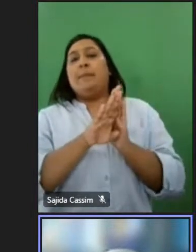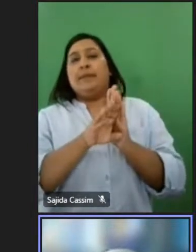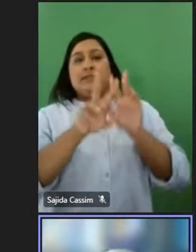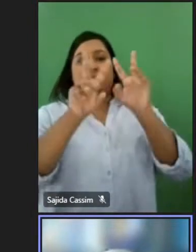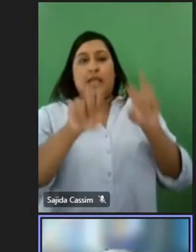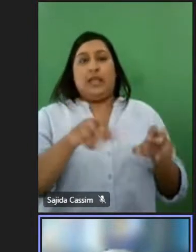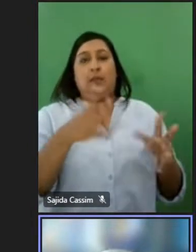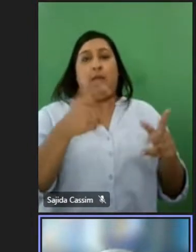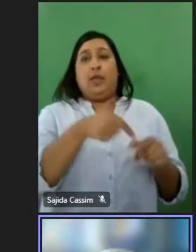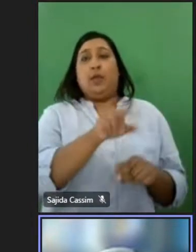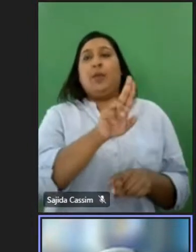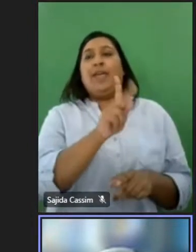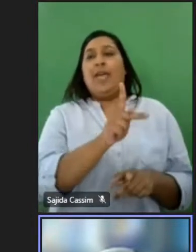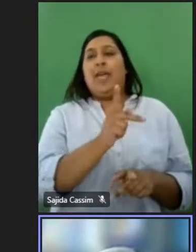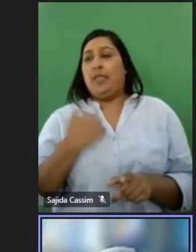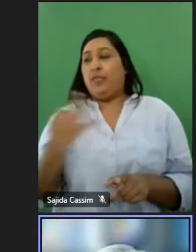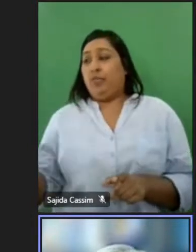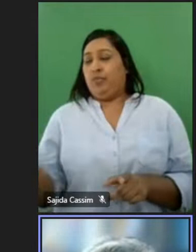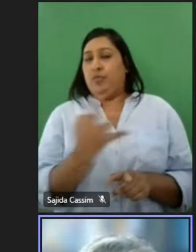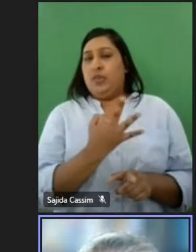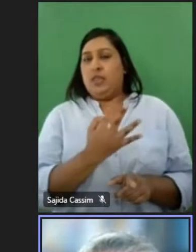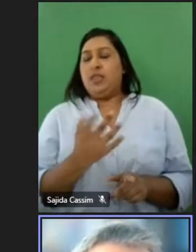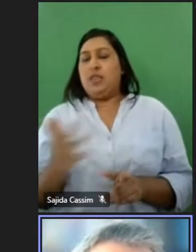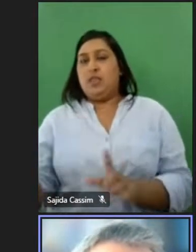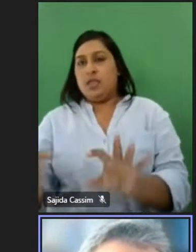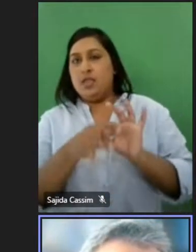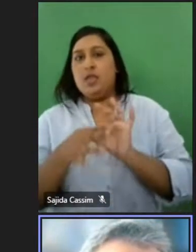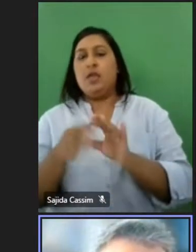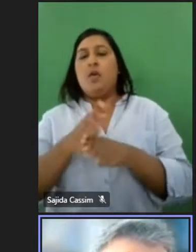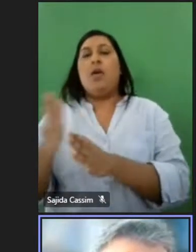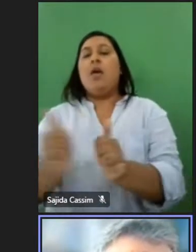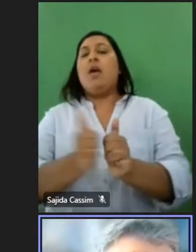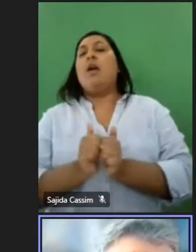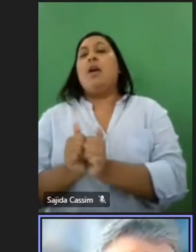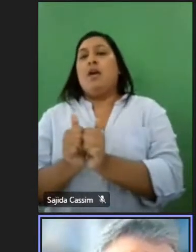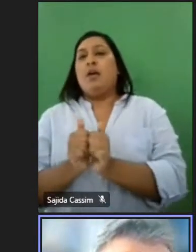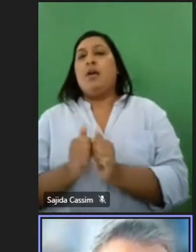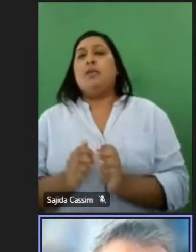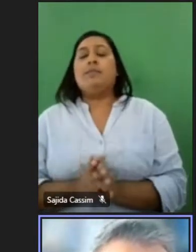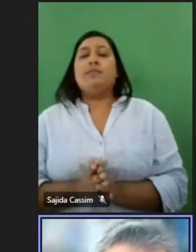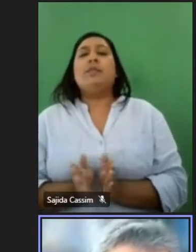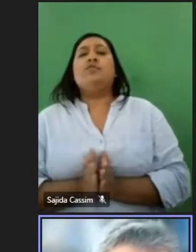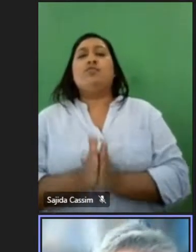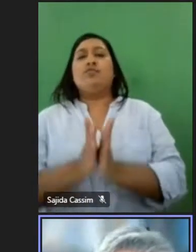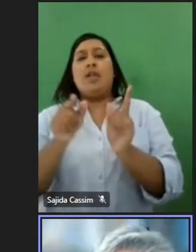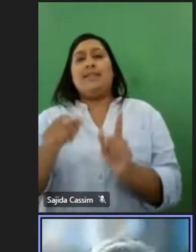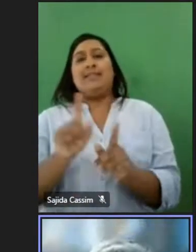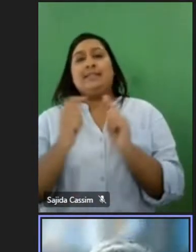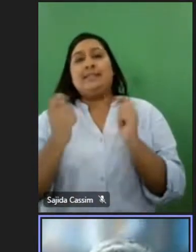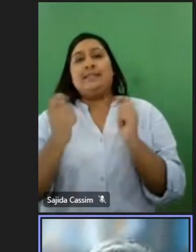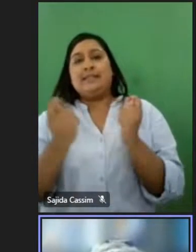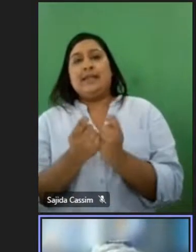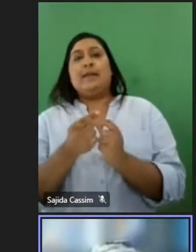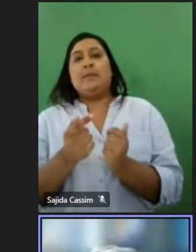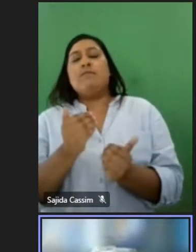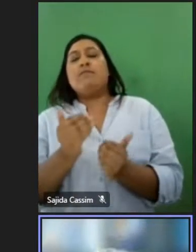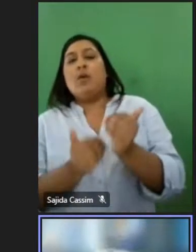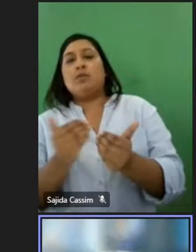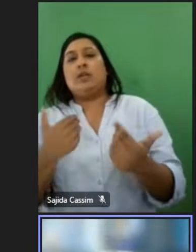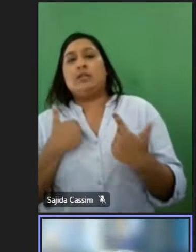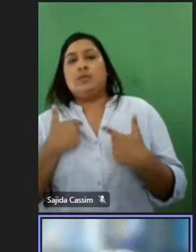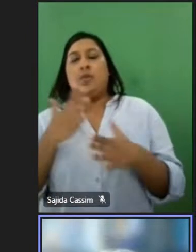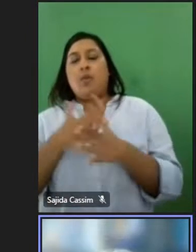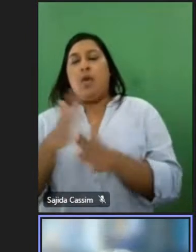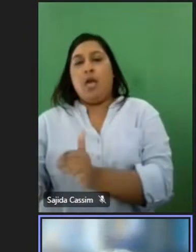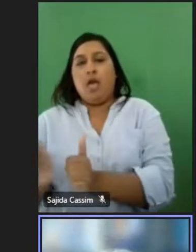Kingdom. Our view generally amongst the entire team is that the process was very collaborative and there